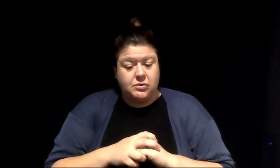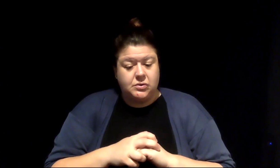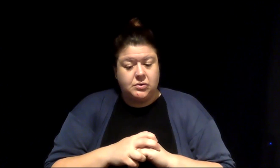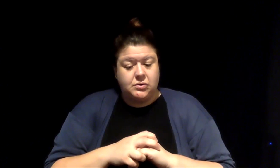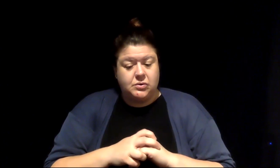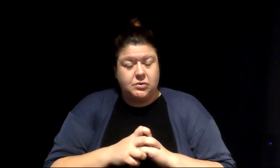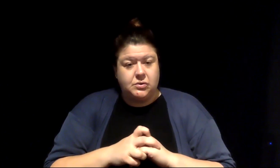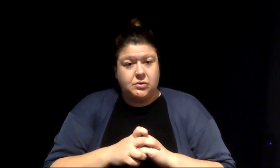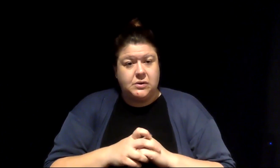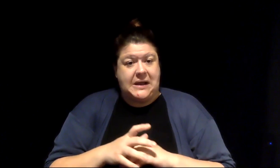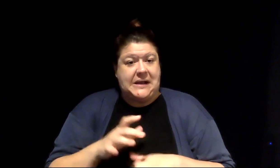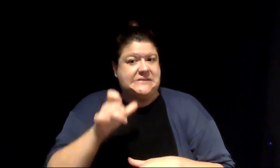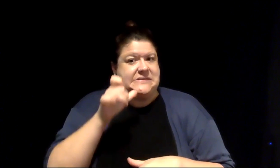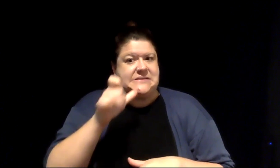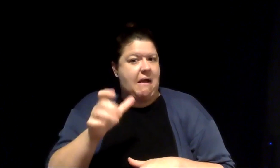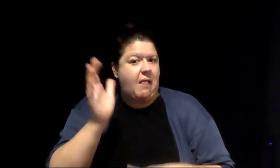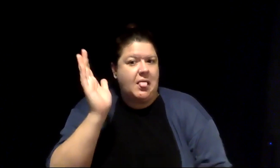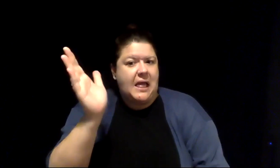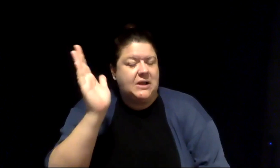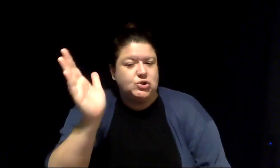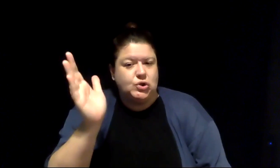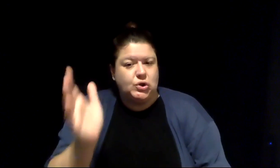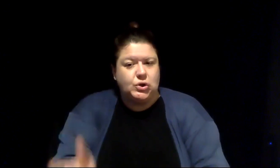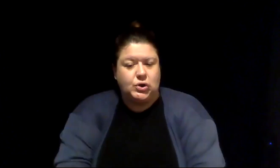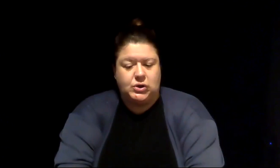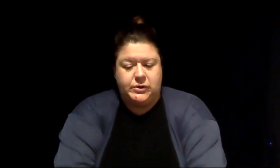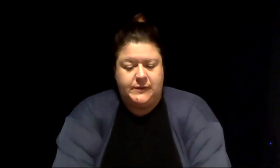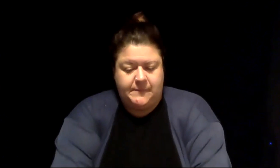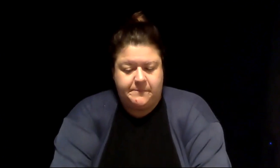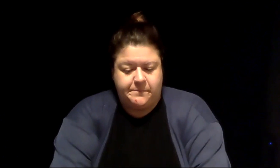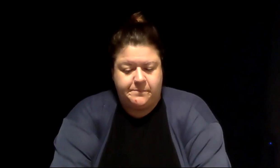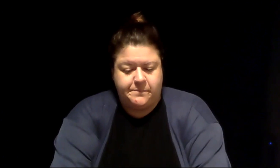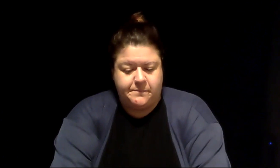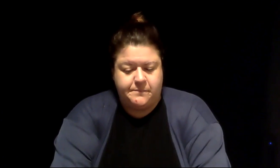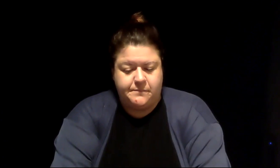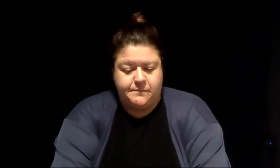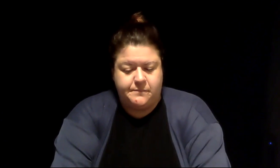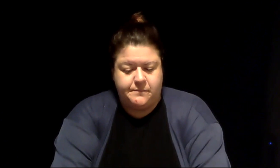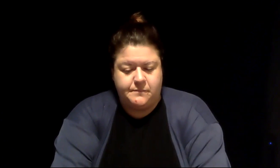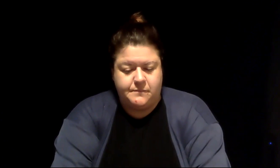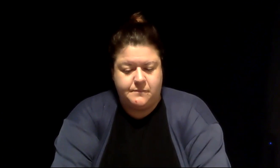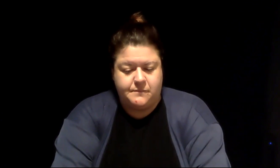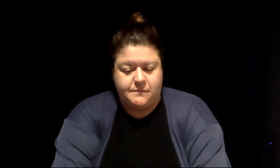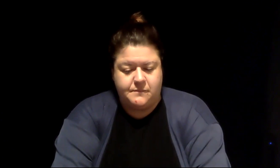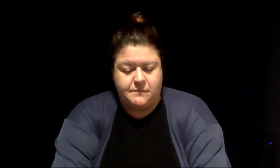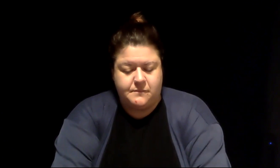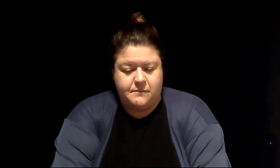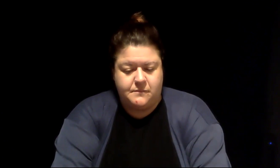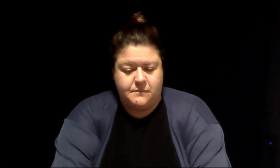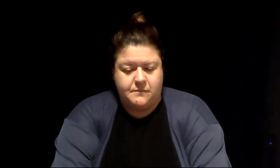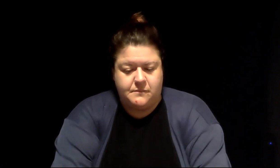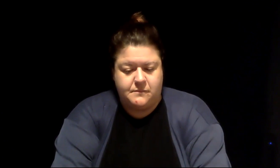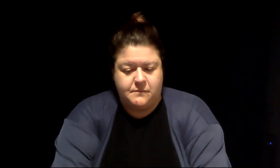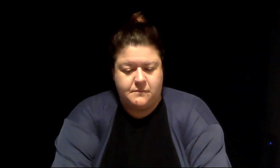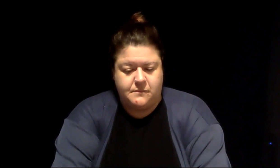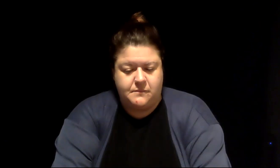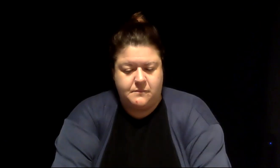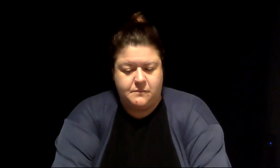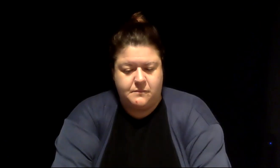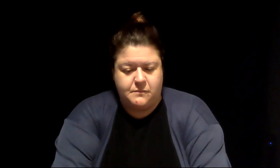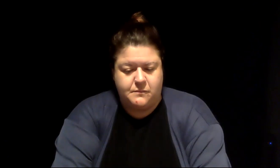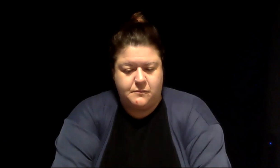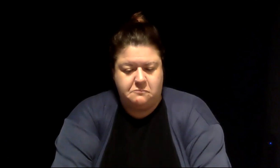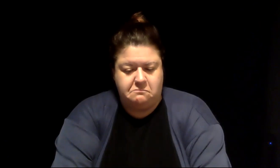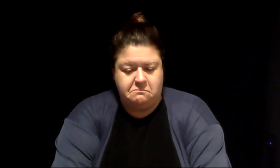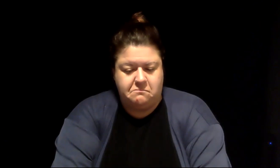a lecture type of training opportunity. It's something to work on. I think that so